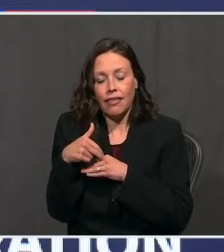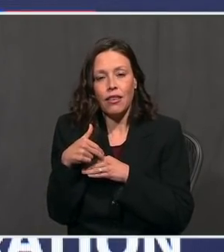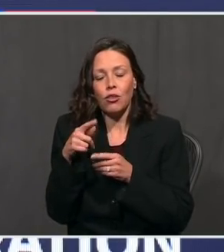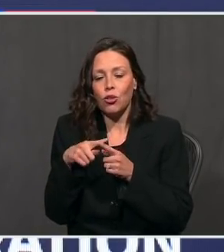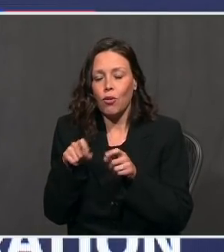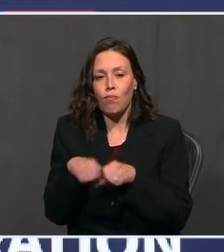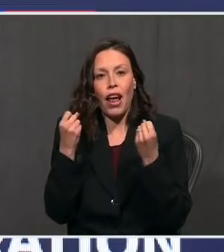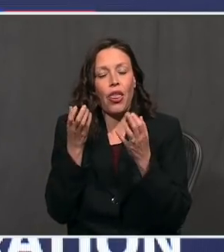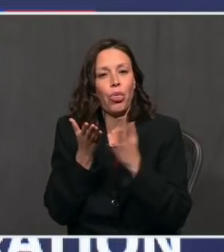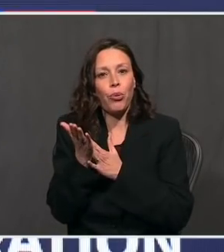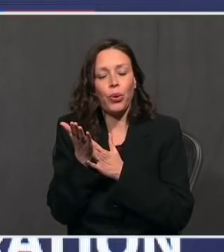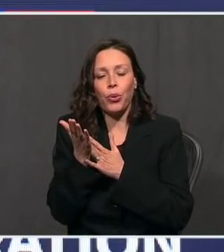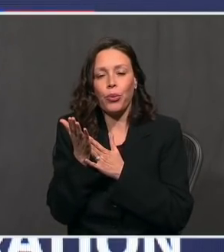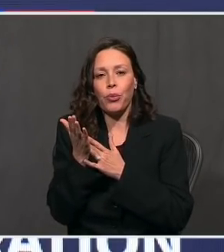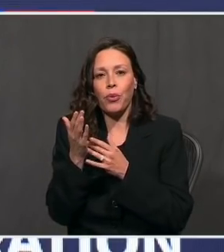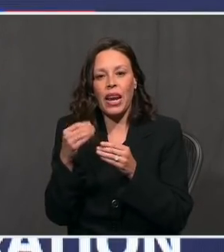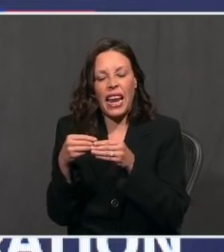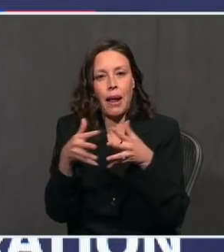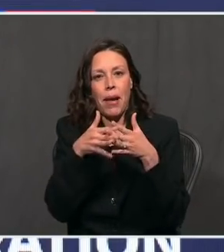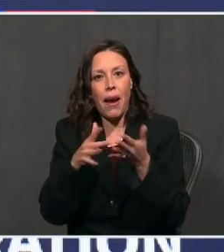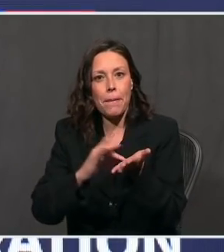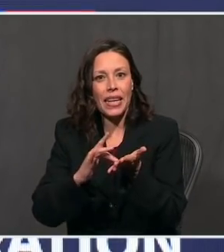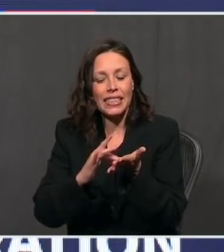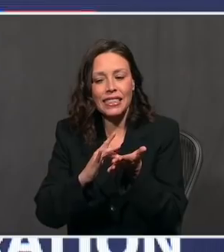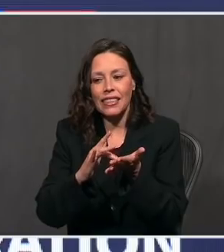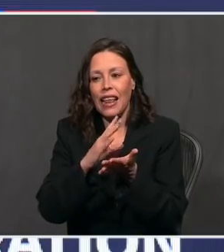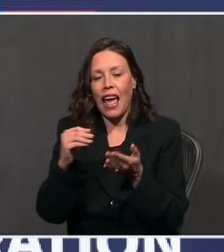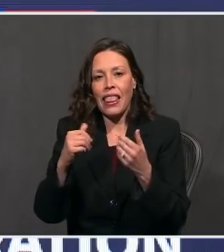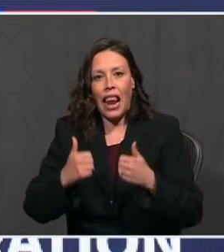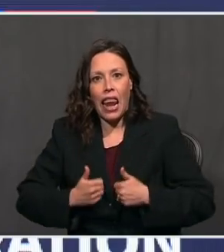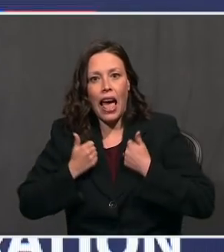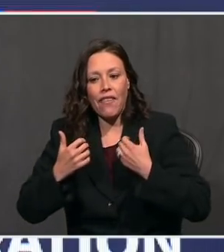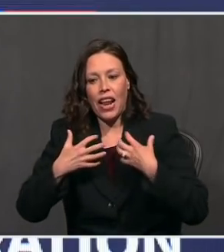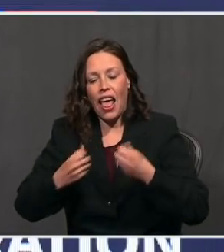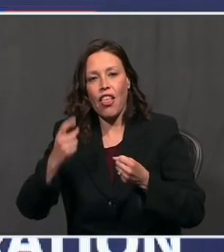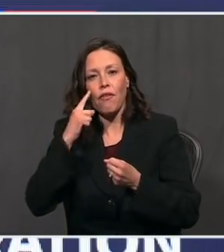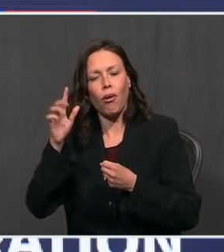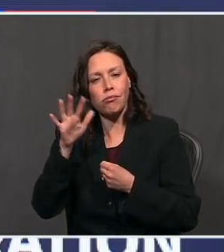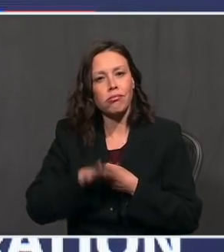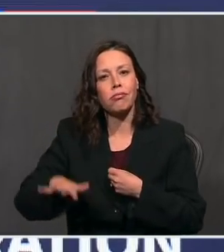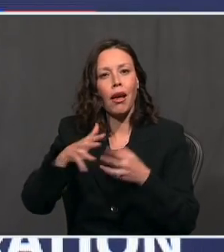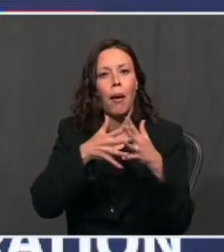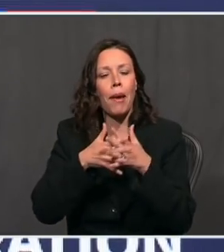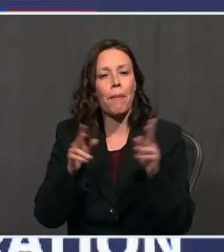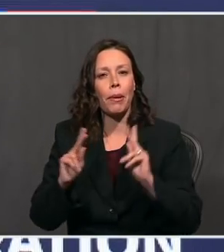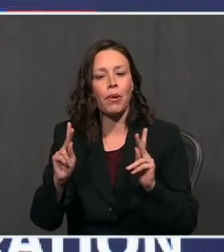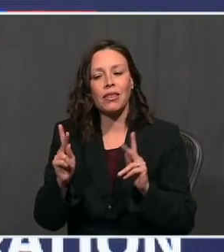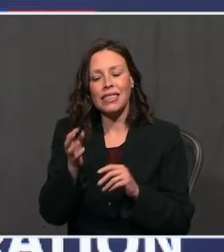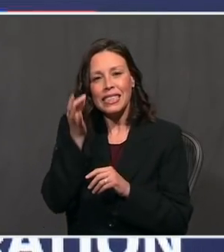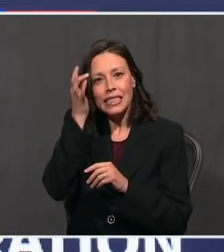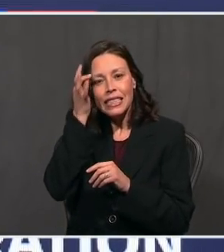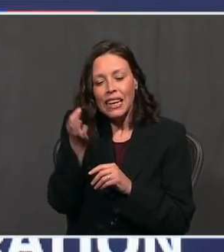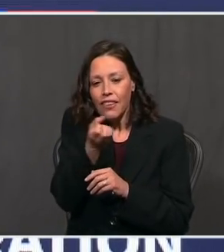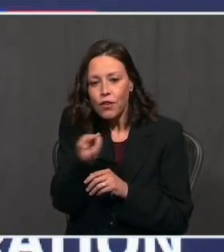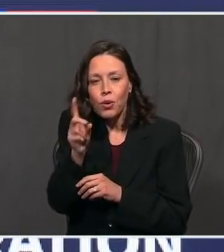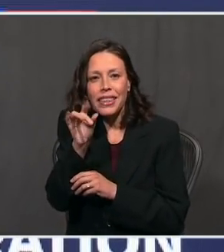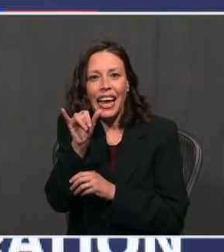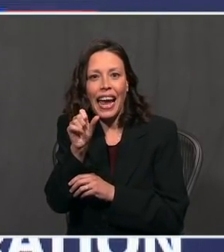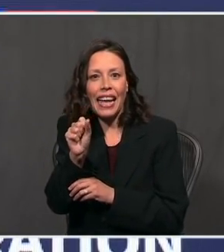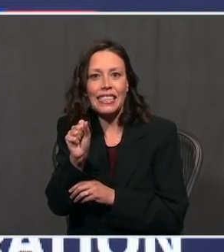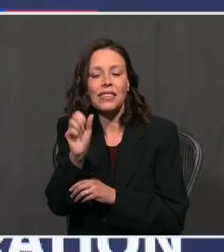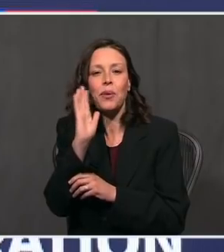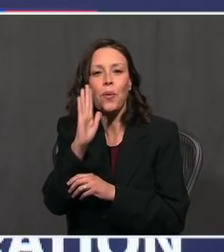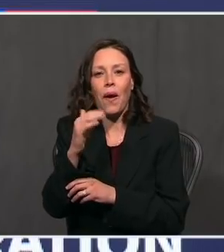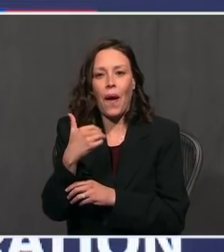breakthrough in American medicine and in the life and health of the American people. We are literally days away from